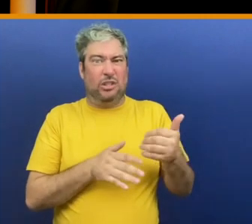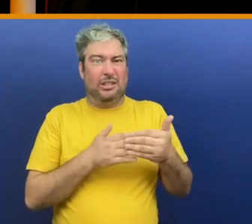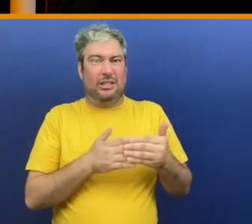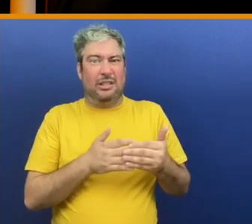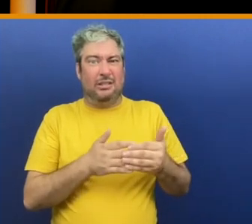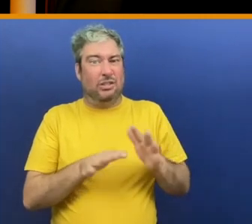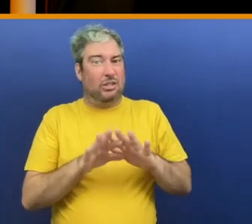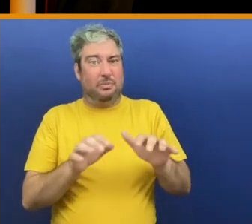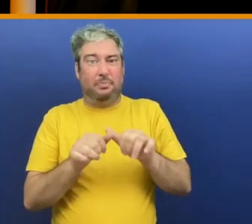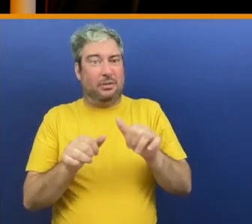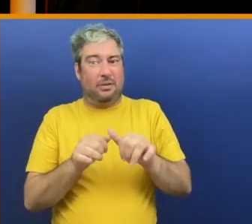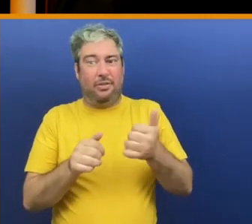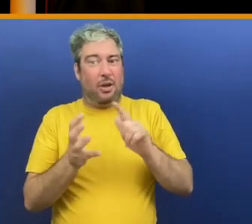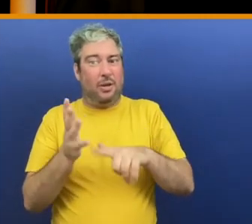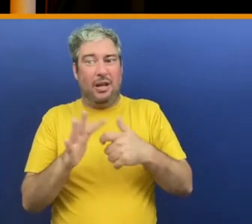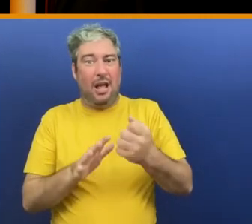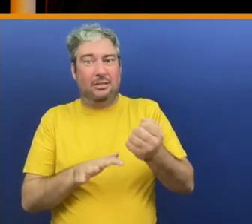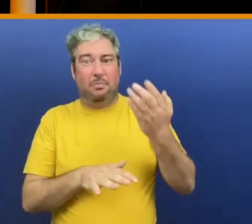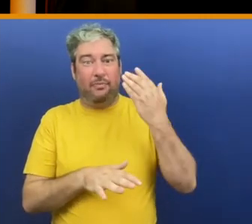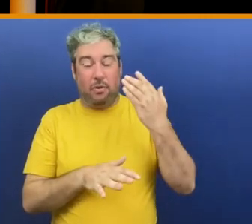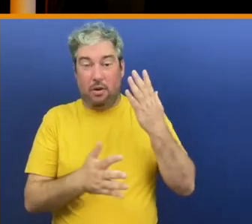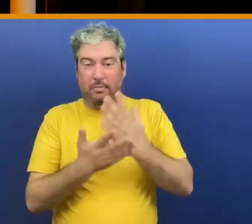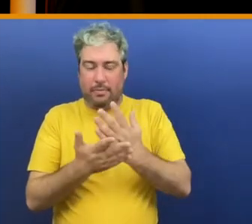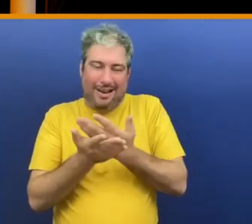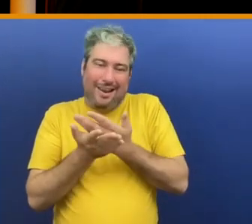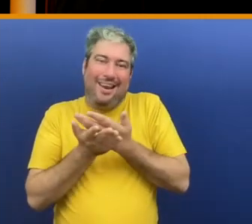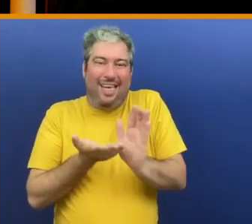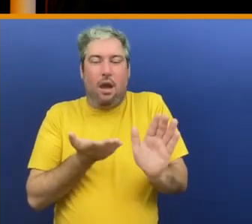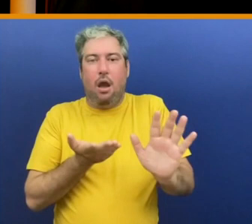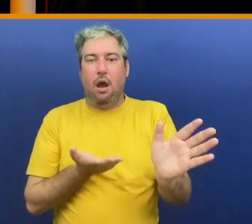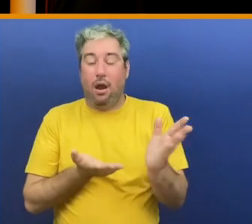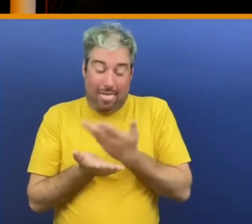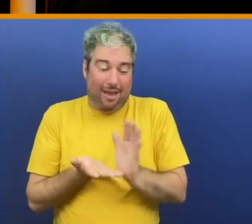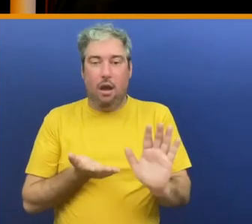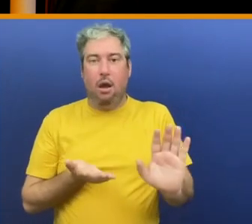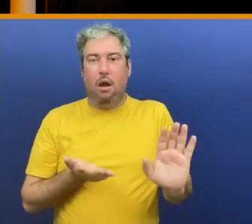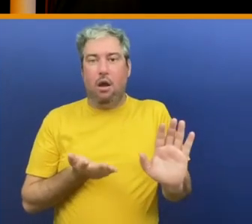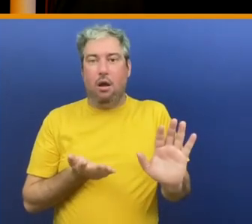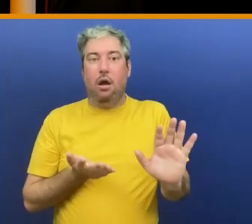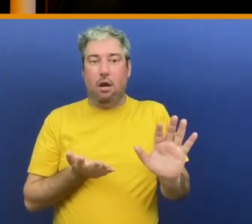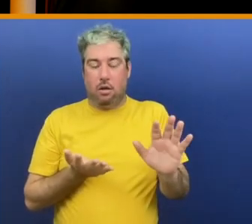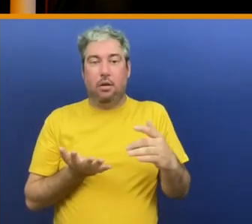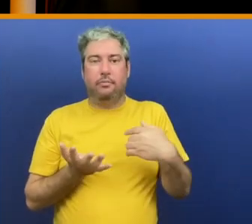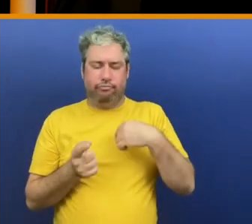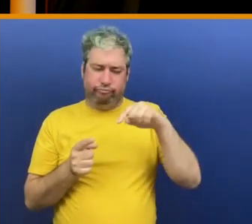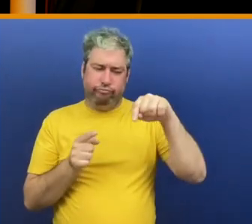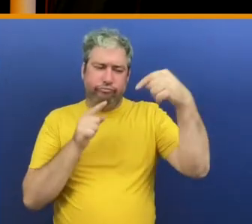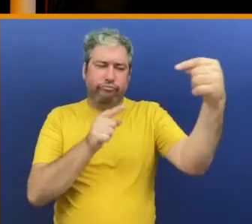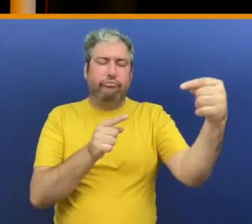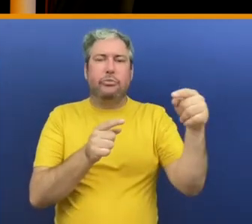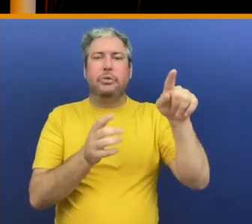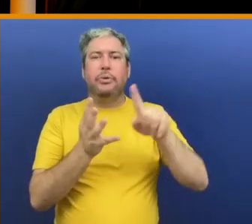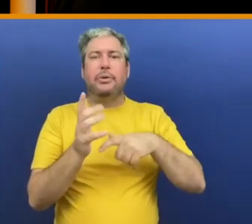about that. And we're contradicting what the UK side negotiators and what the Daily Mail was saying about it. And then